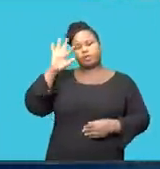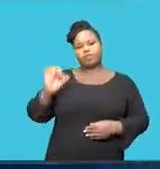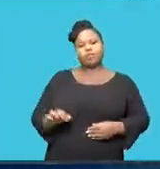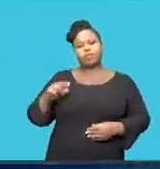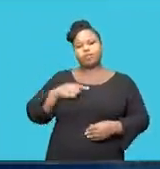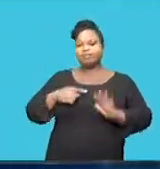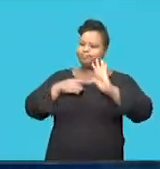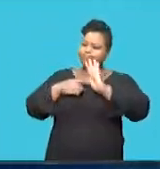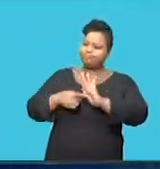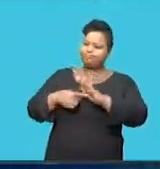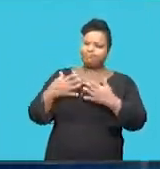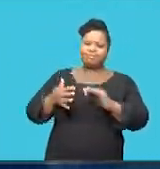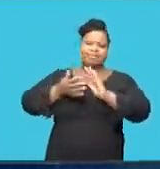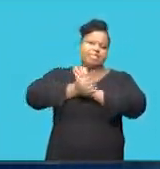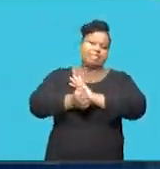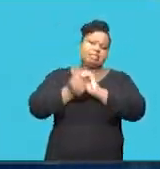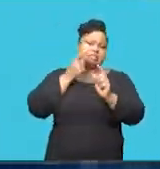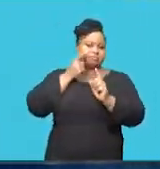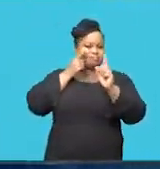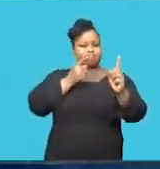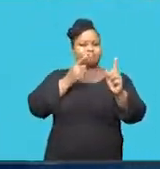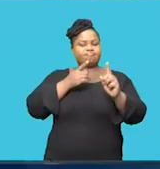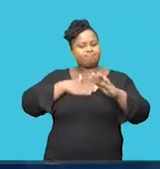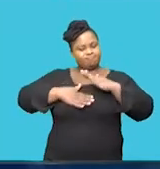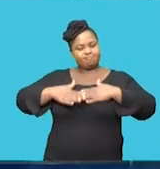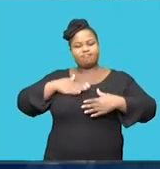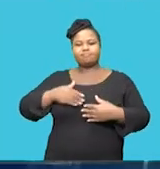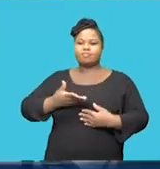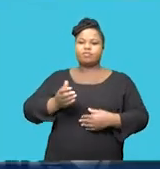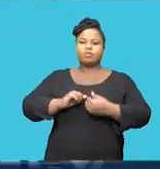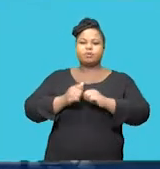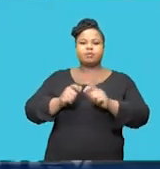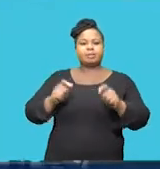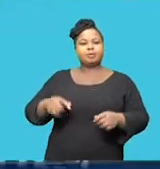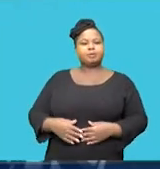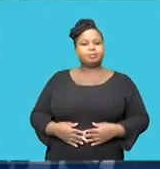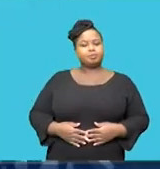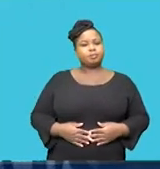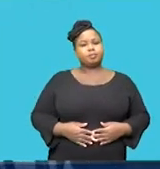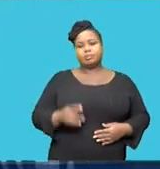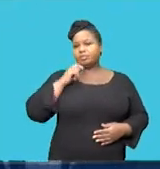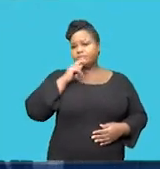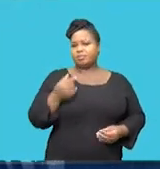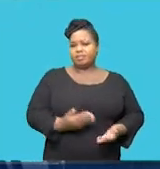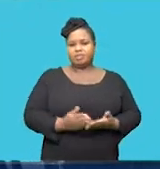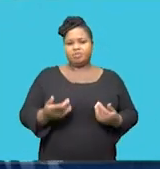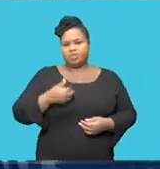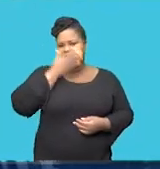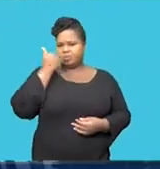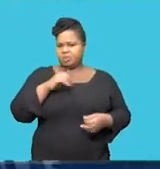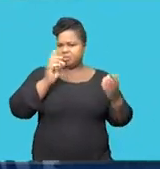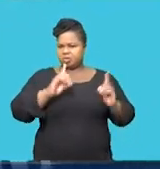it exemplifies the extraordinary talent, determination and resilience of our athletes. Most of you didn't even know about Special